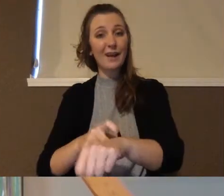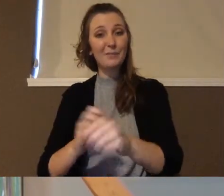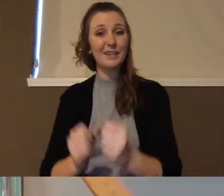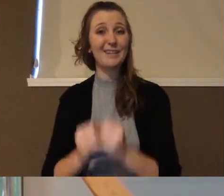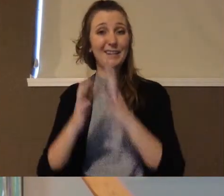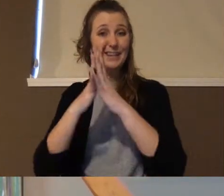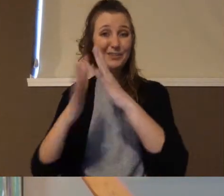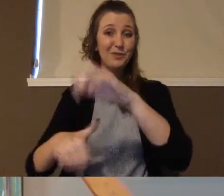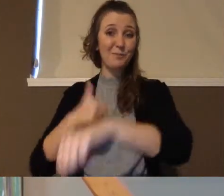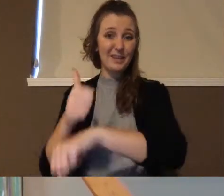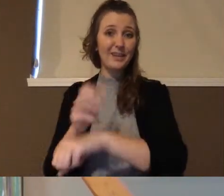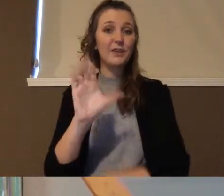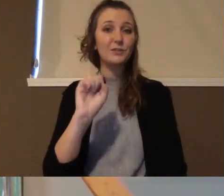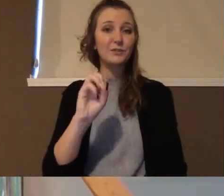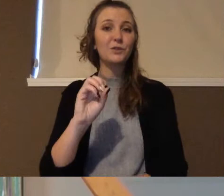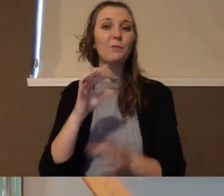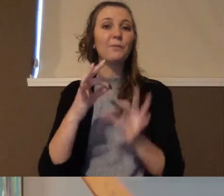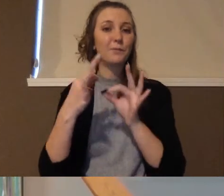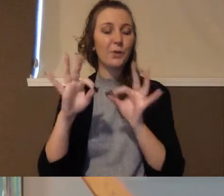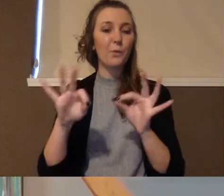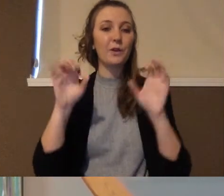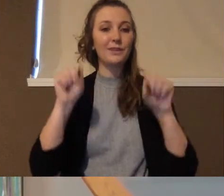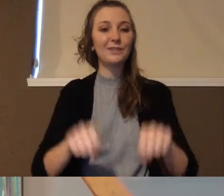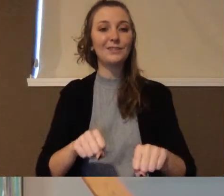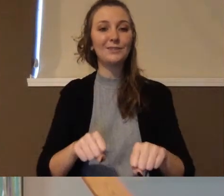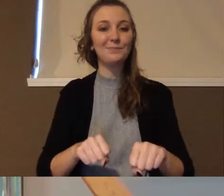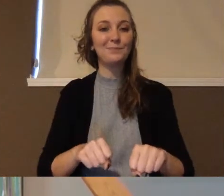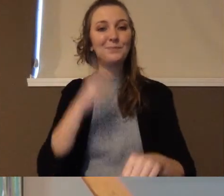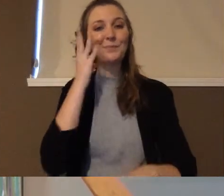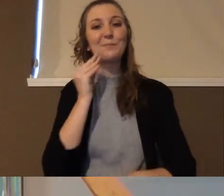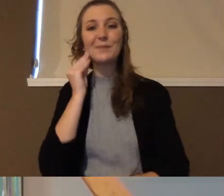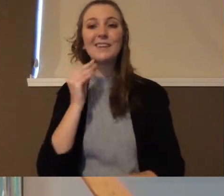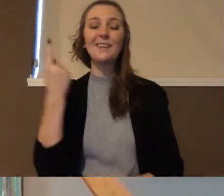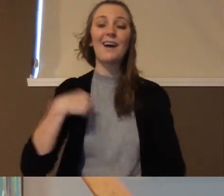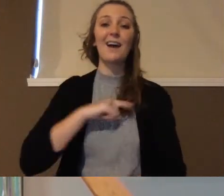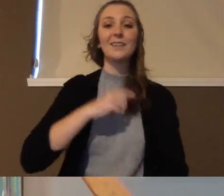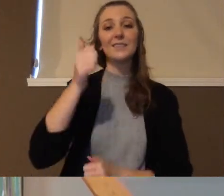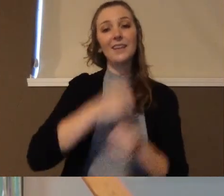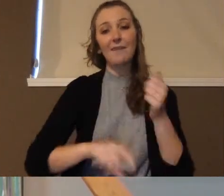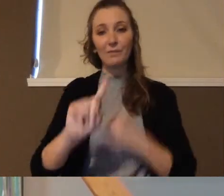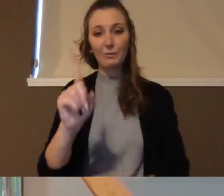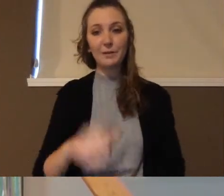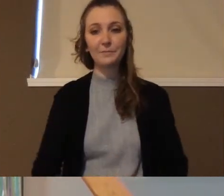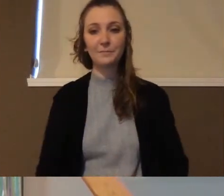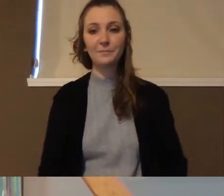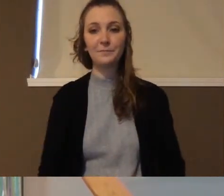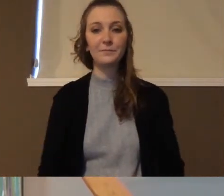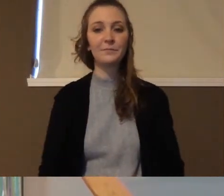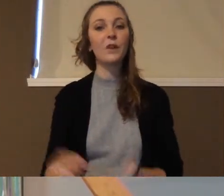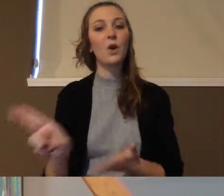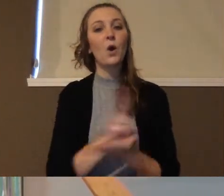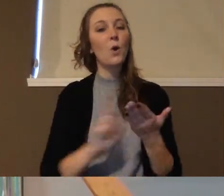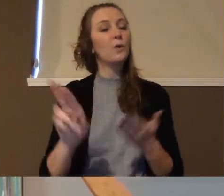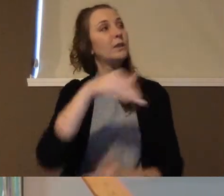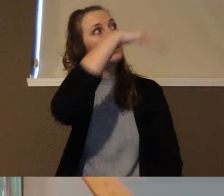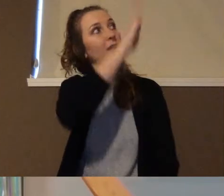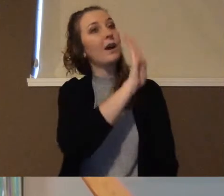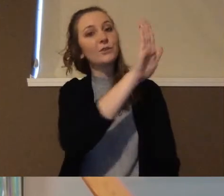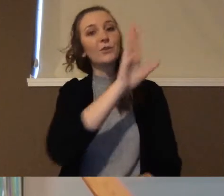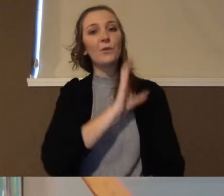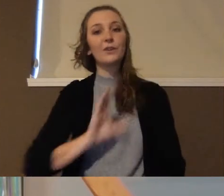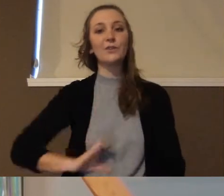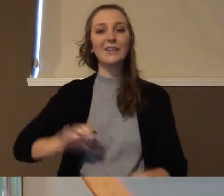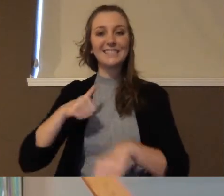being so that the Word could meet us everywhere. Holy God, your Christ sends